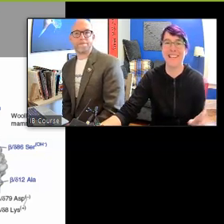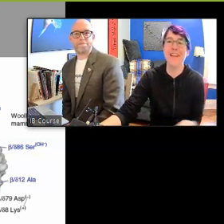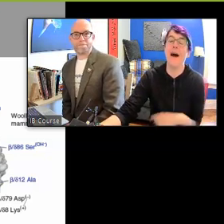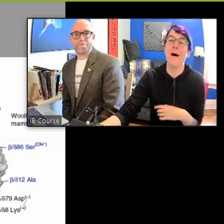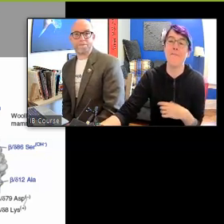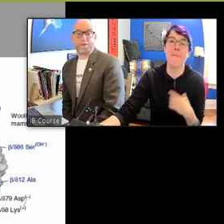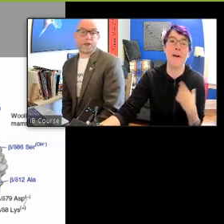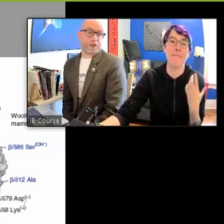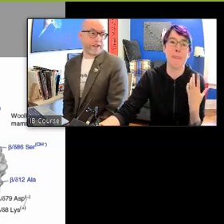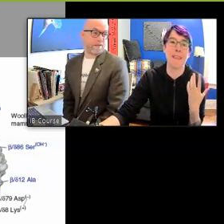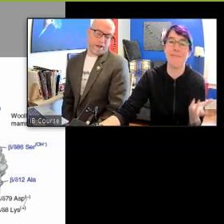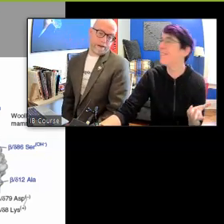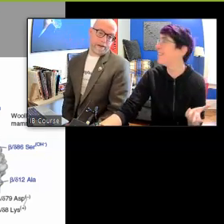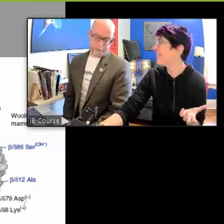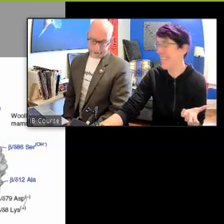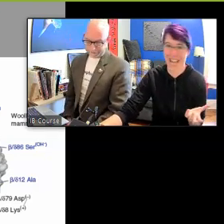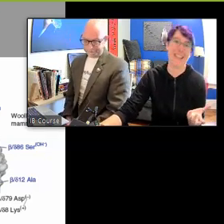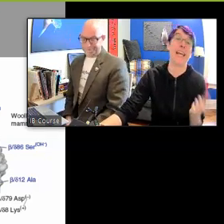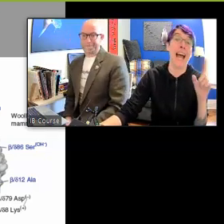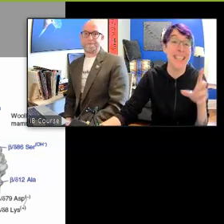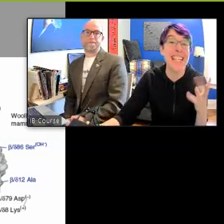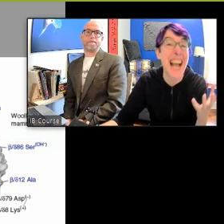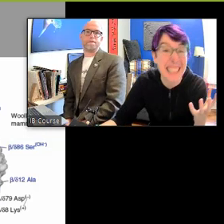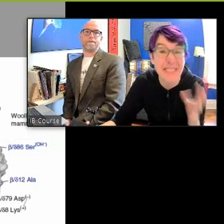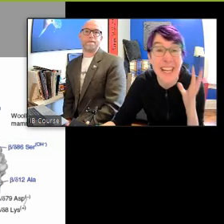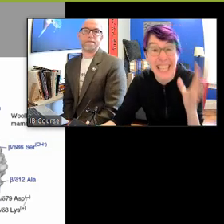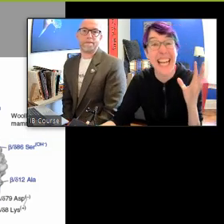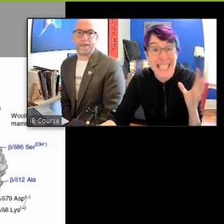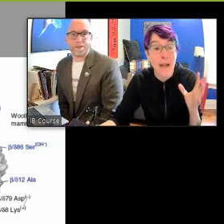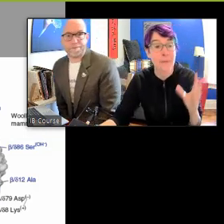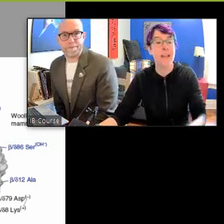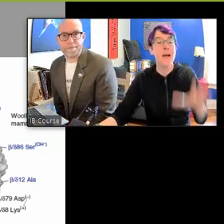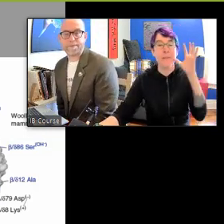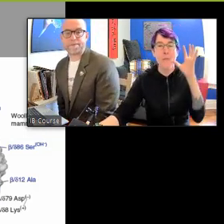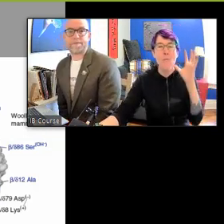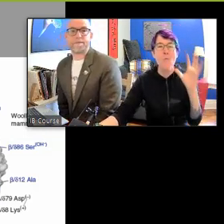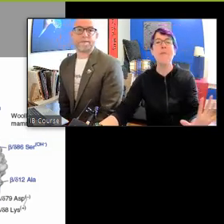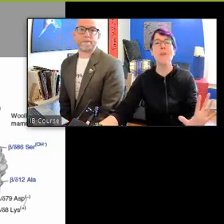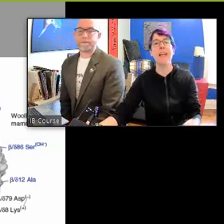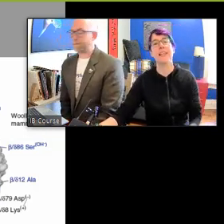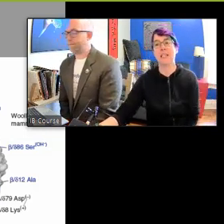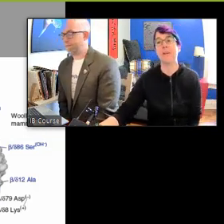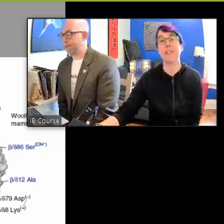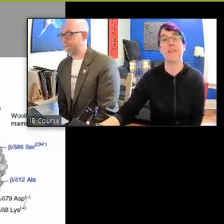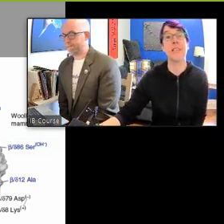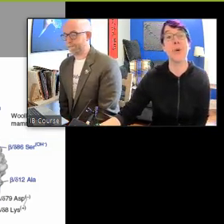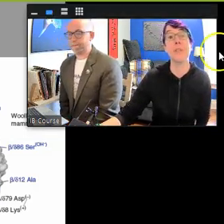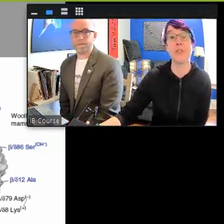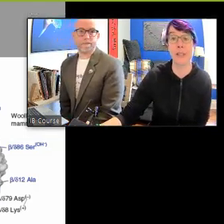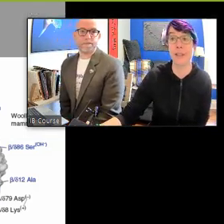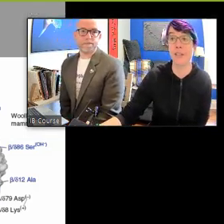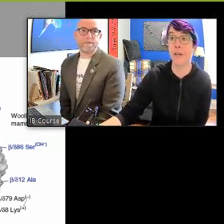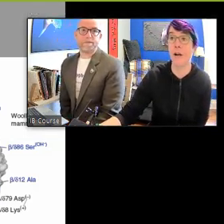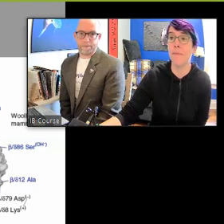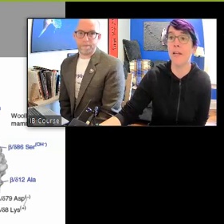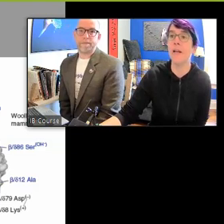twice. Vultures did it. Why not elephants? Yeah, exactly, right? Like it has happened, but way more likely, especially if it's the only trait